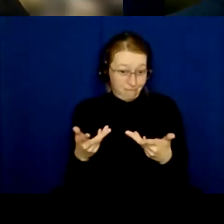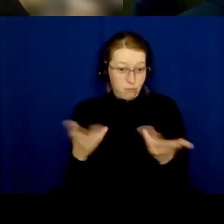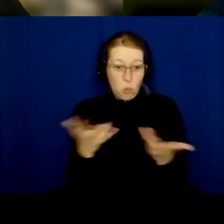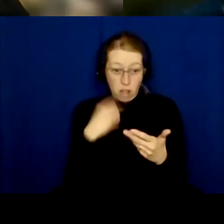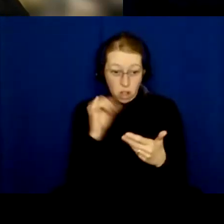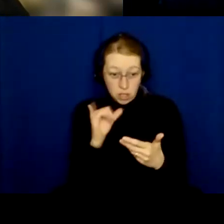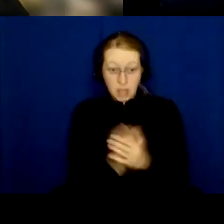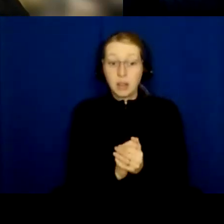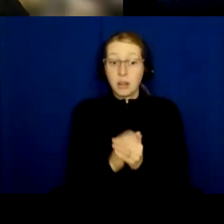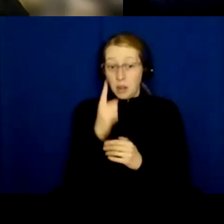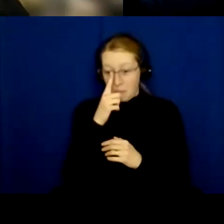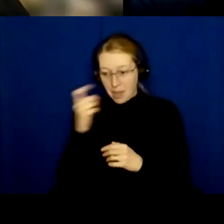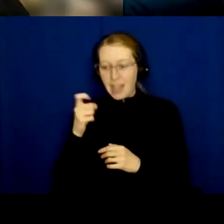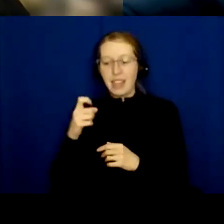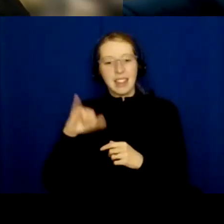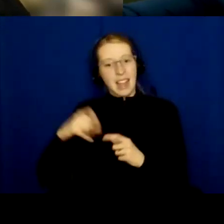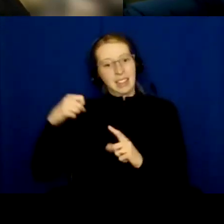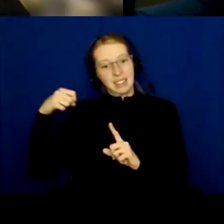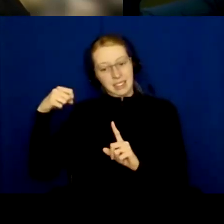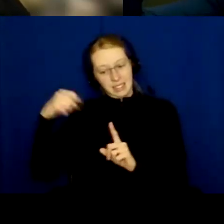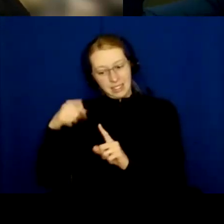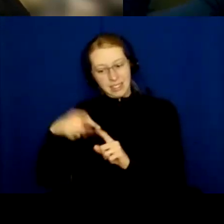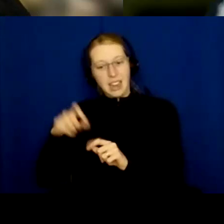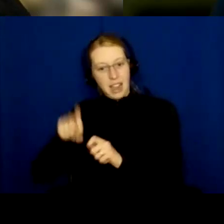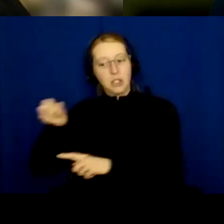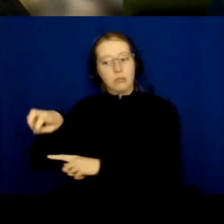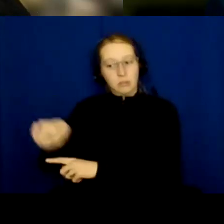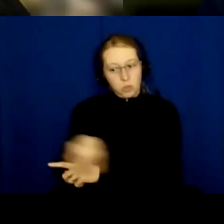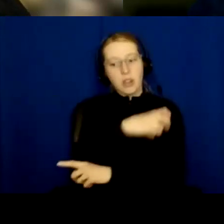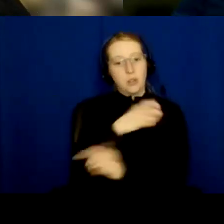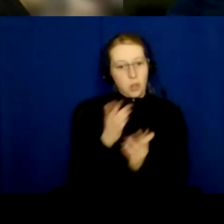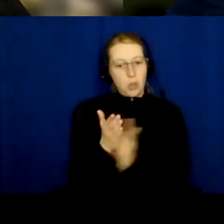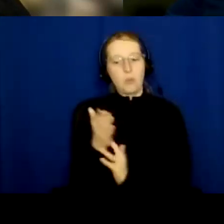of send that signal along the auditory nerve to the brain.